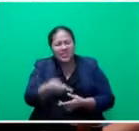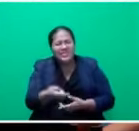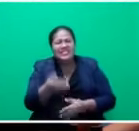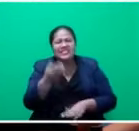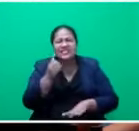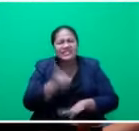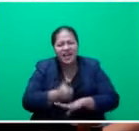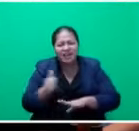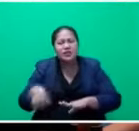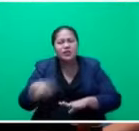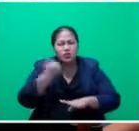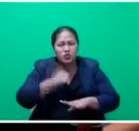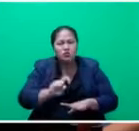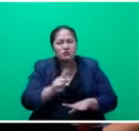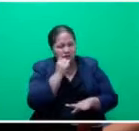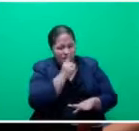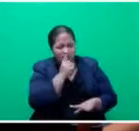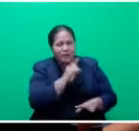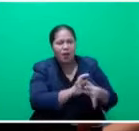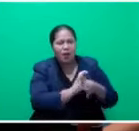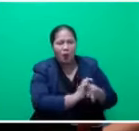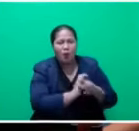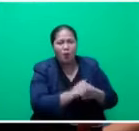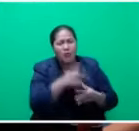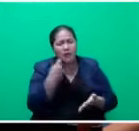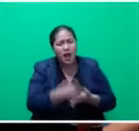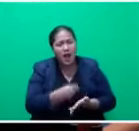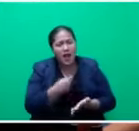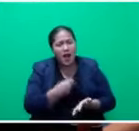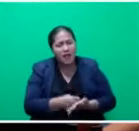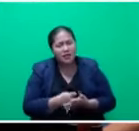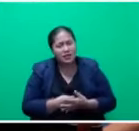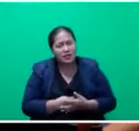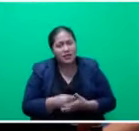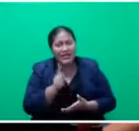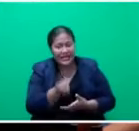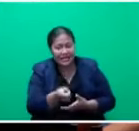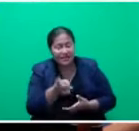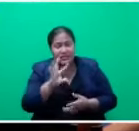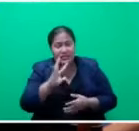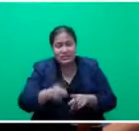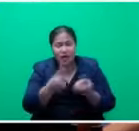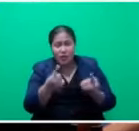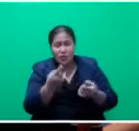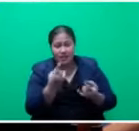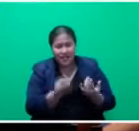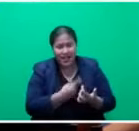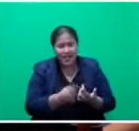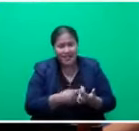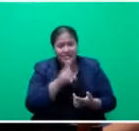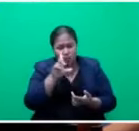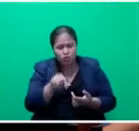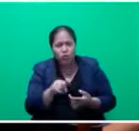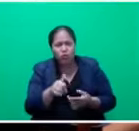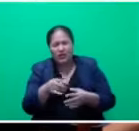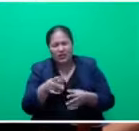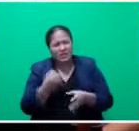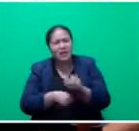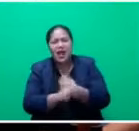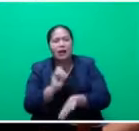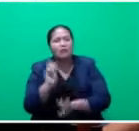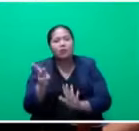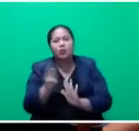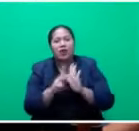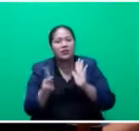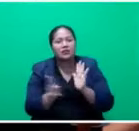happens. If someone else who is doing good things, they are a political threat. Mr. Speaker, this